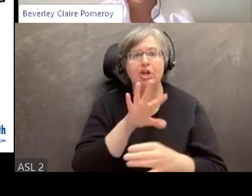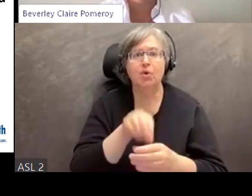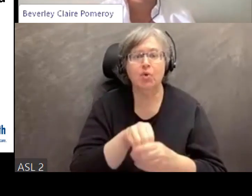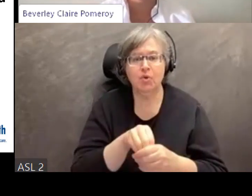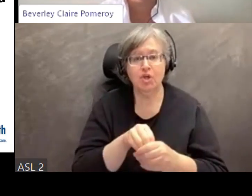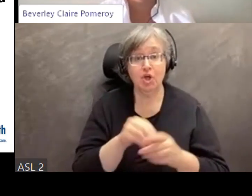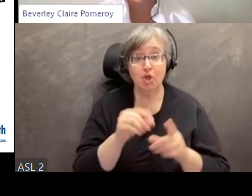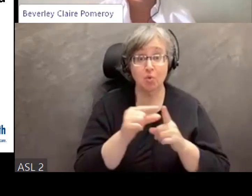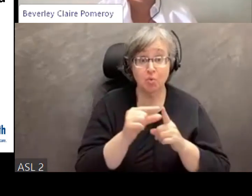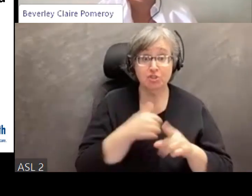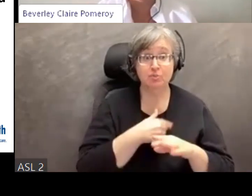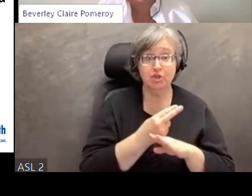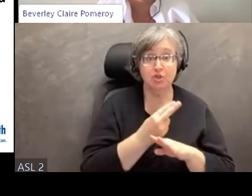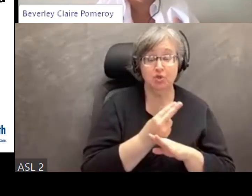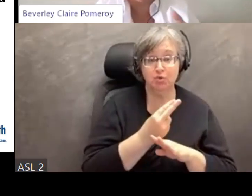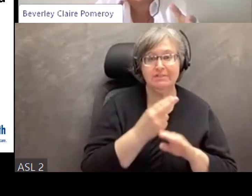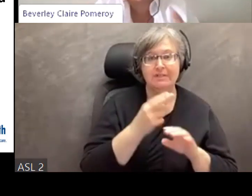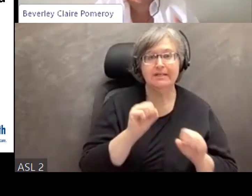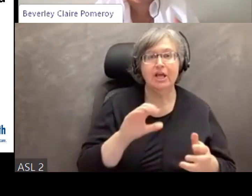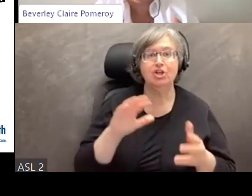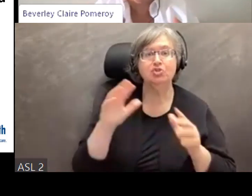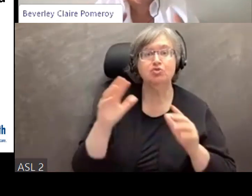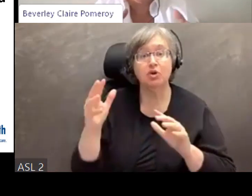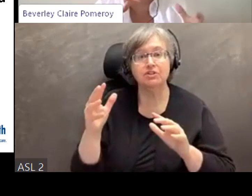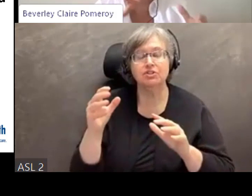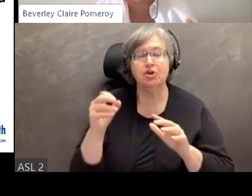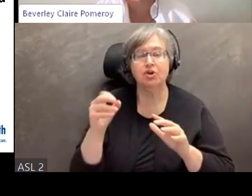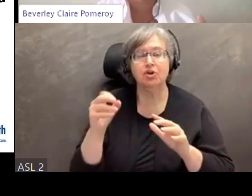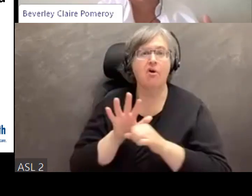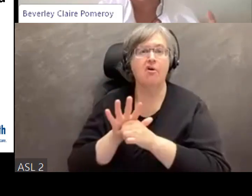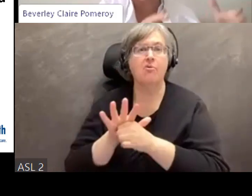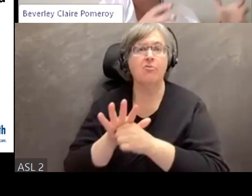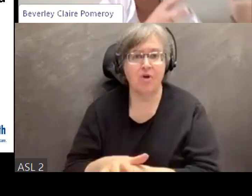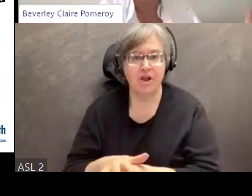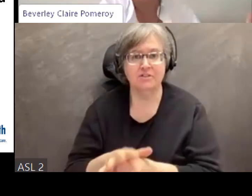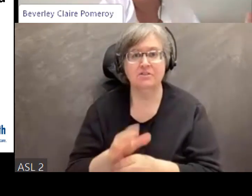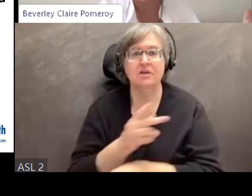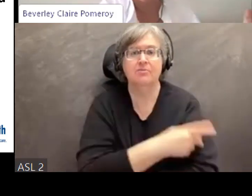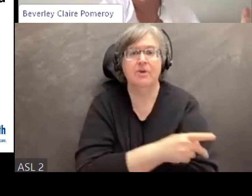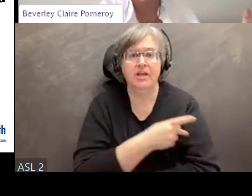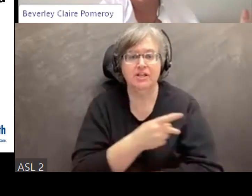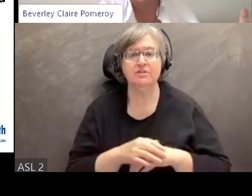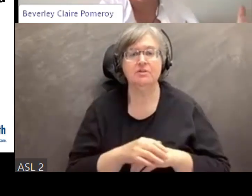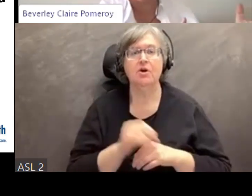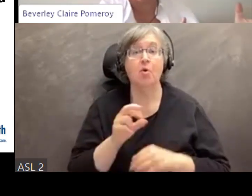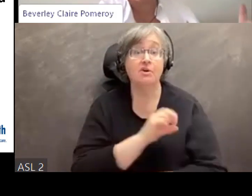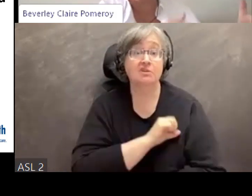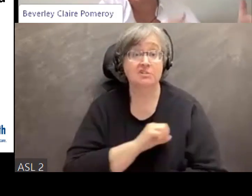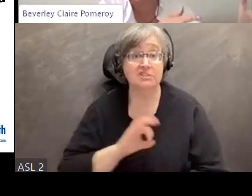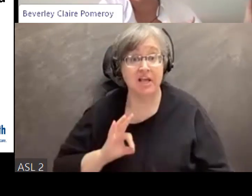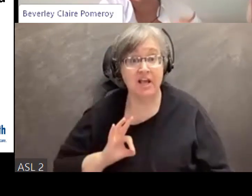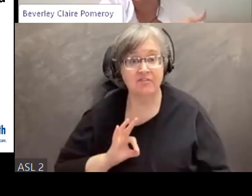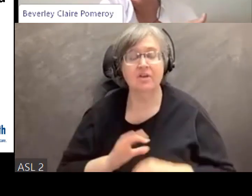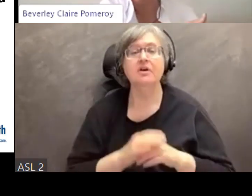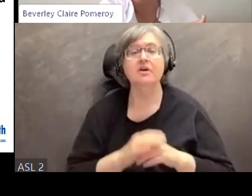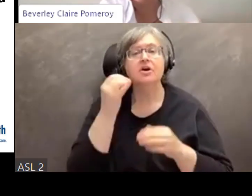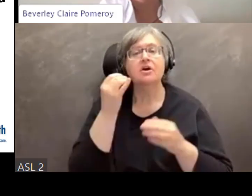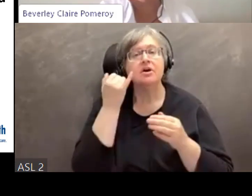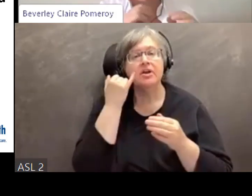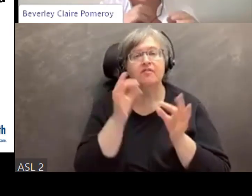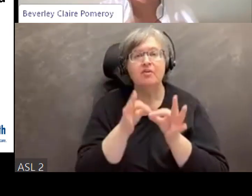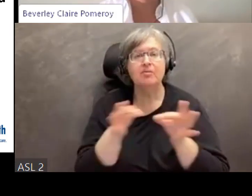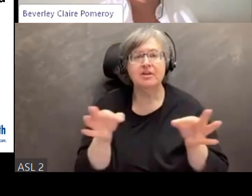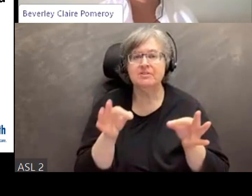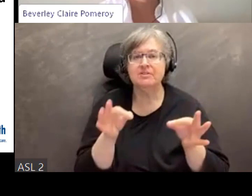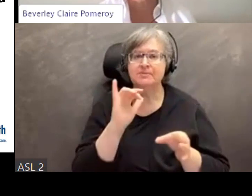words used in health have the potential to disrupt or further oppress patients that are walking in the door, and even staff.